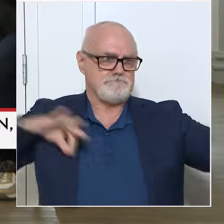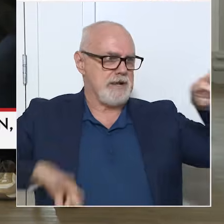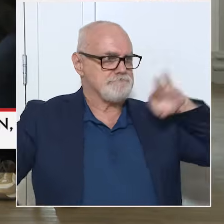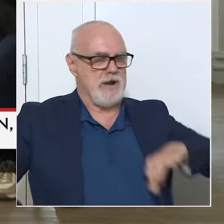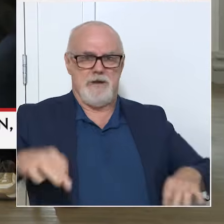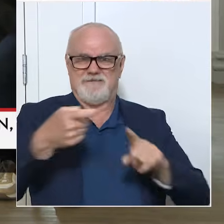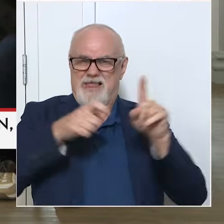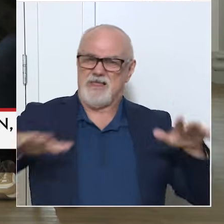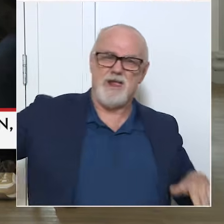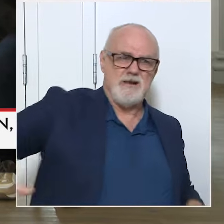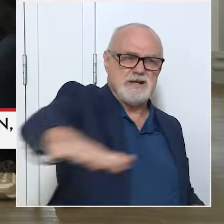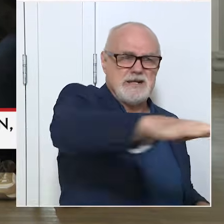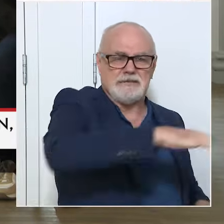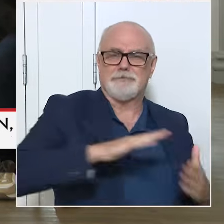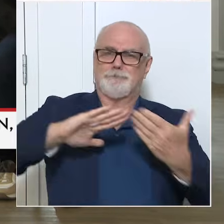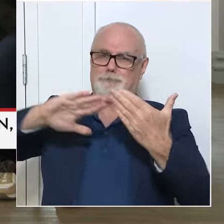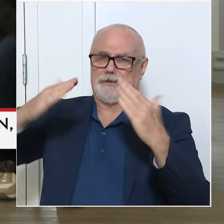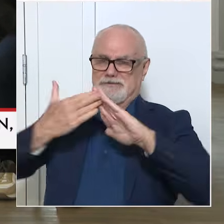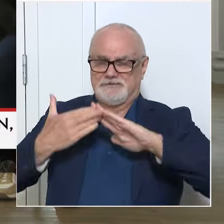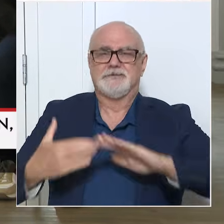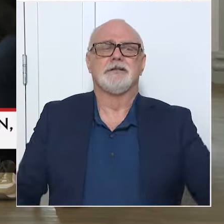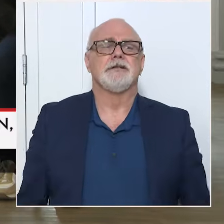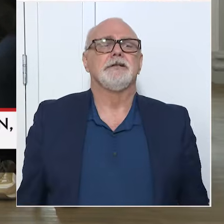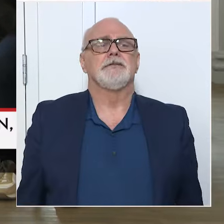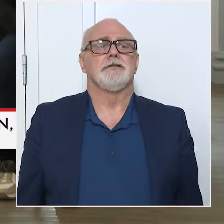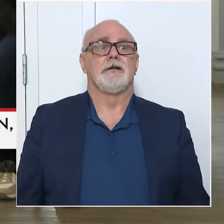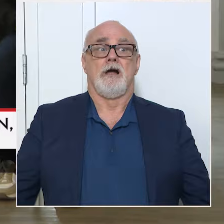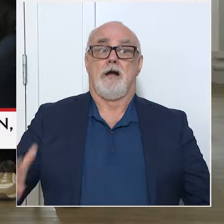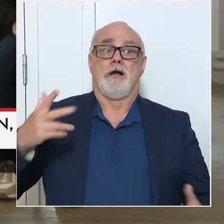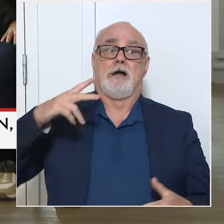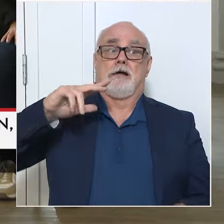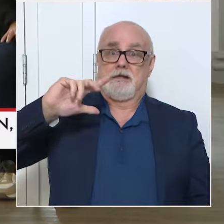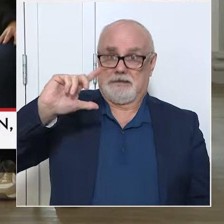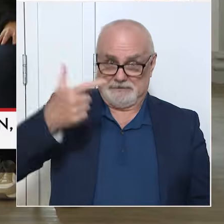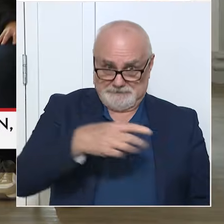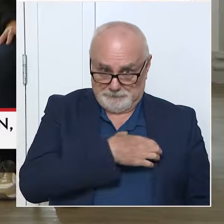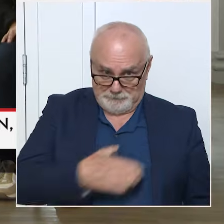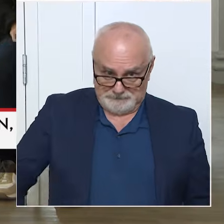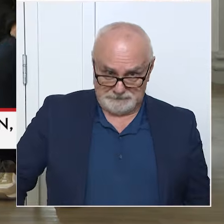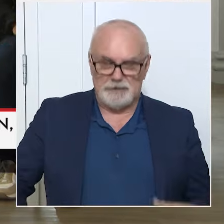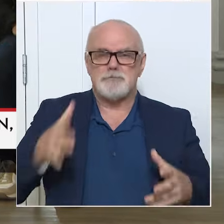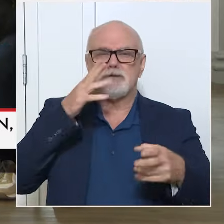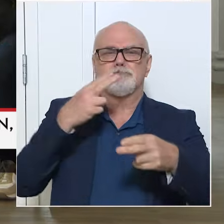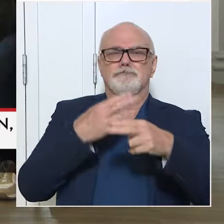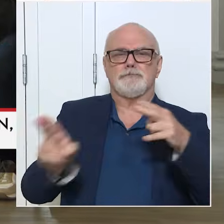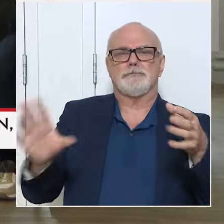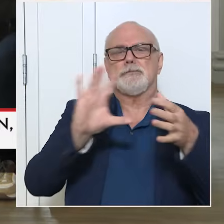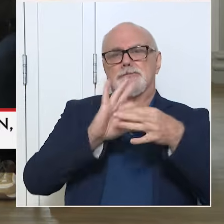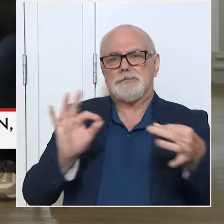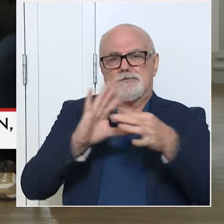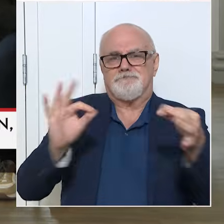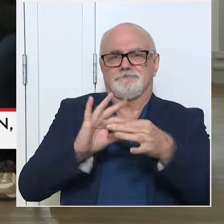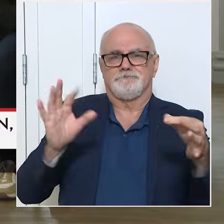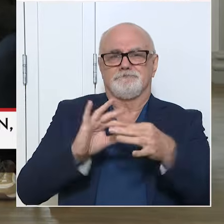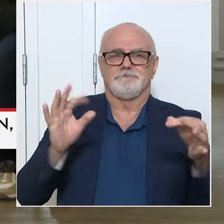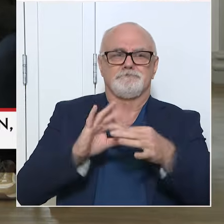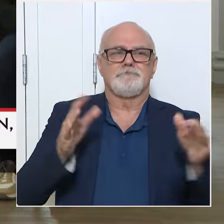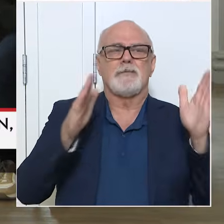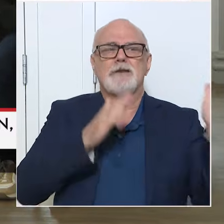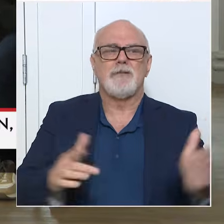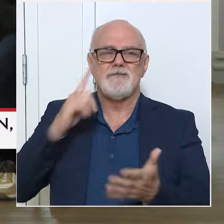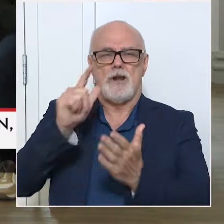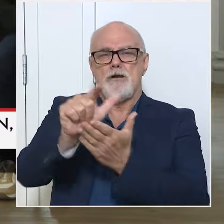community. Later today, Mayor Bowser will also share her plan to reintroduce key pieces of legislation